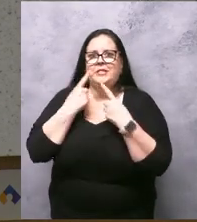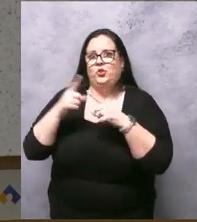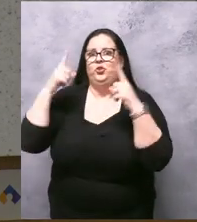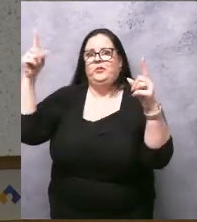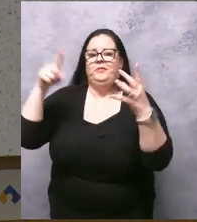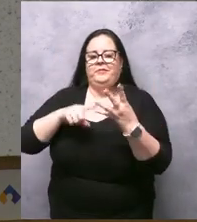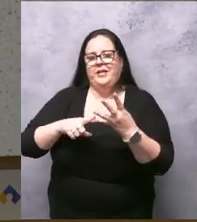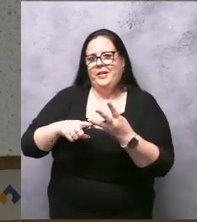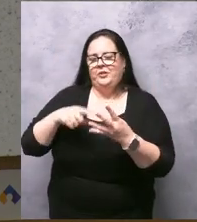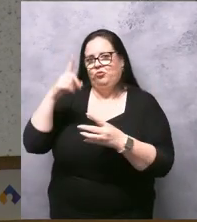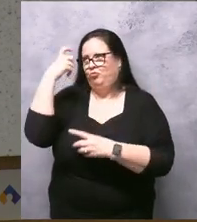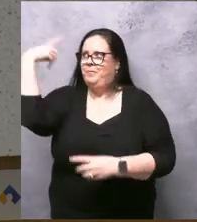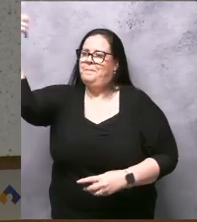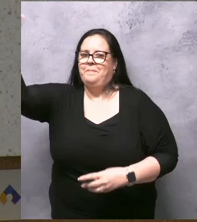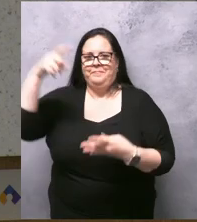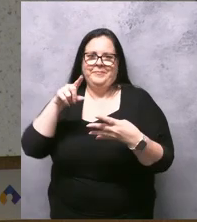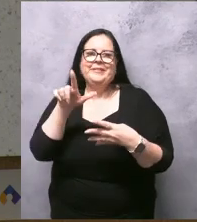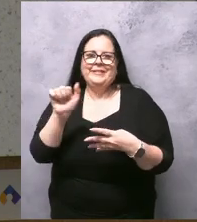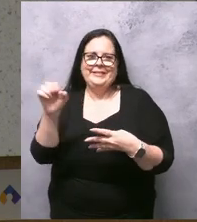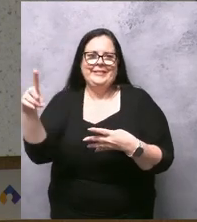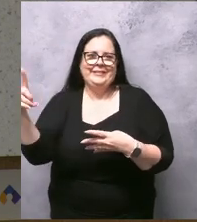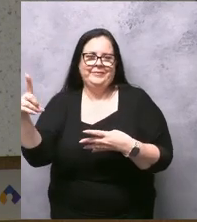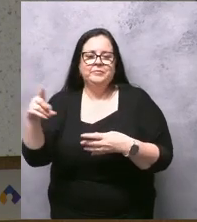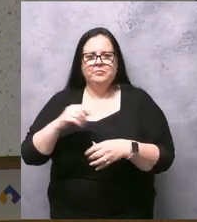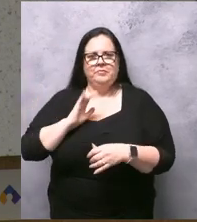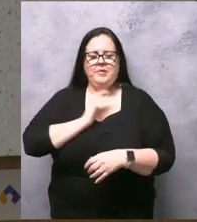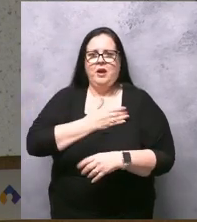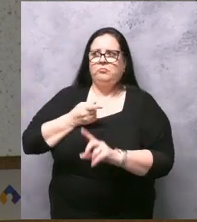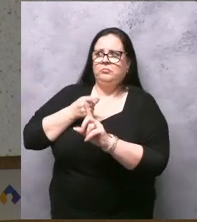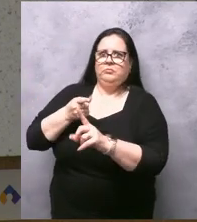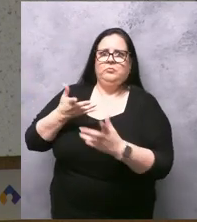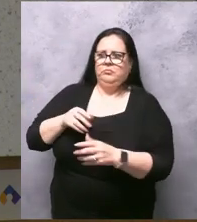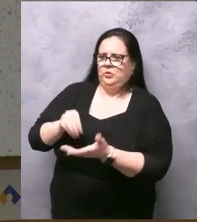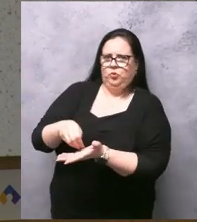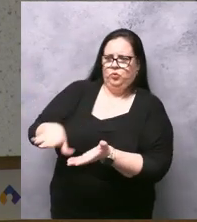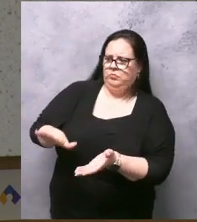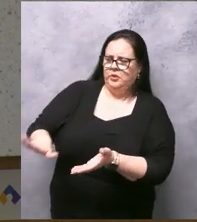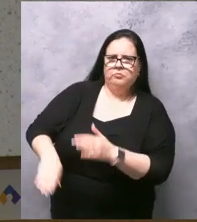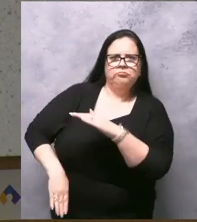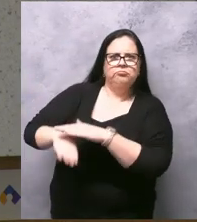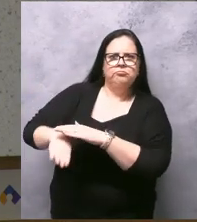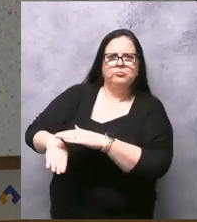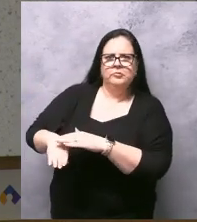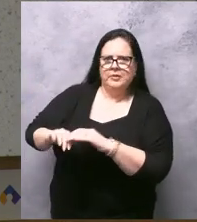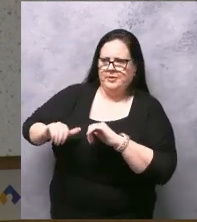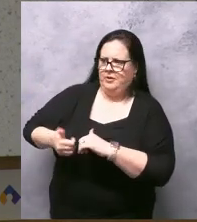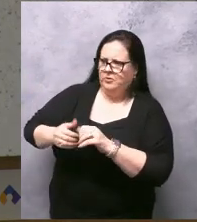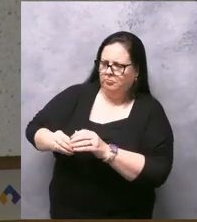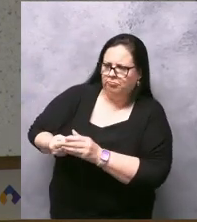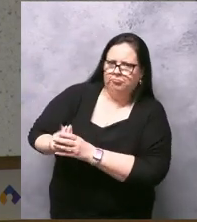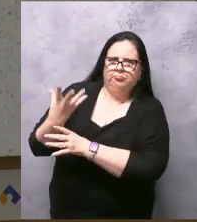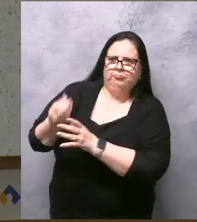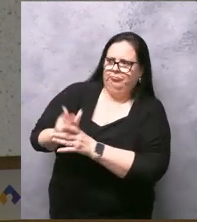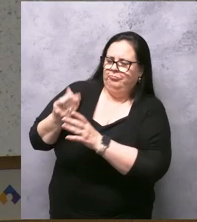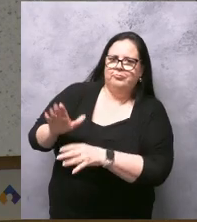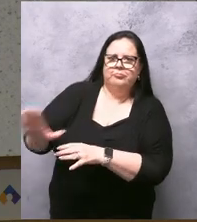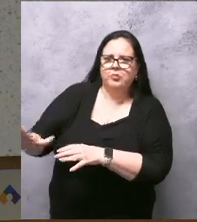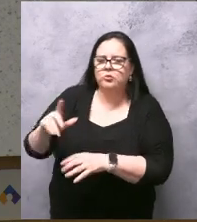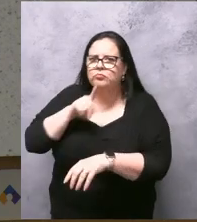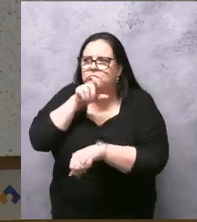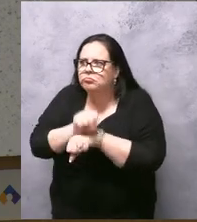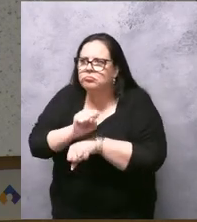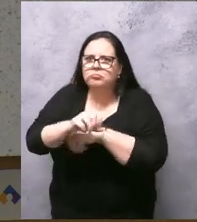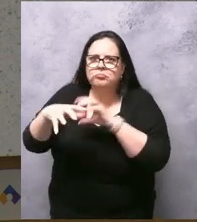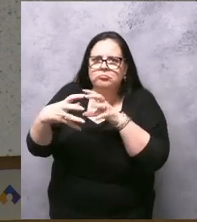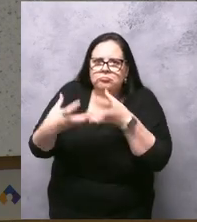lead. Our mission is to maximize every student's potential through rigorous and relevant learning experiences, preparing students